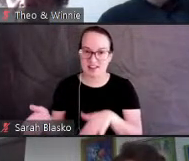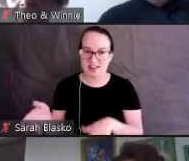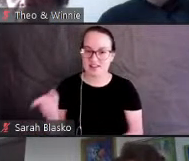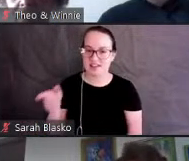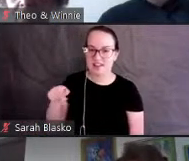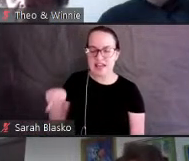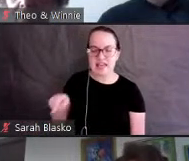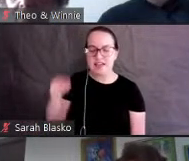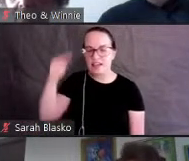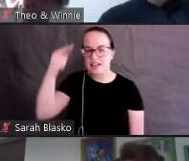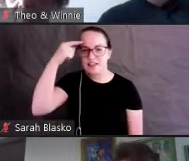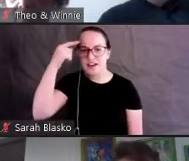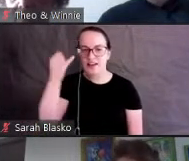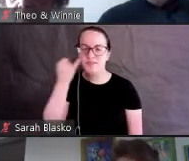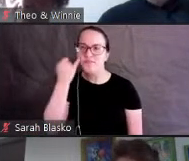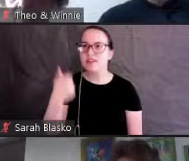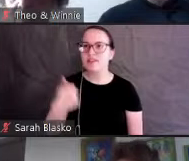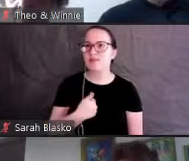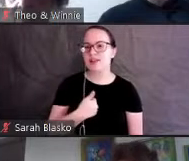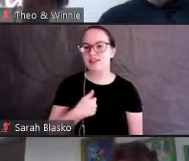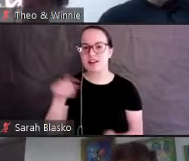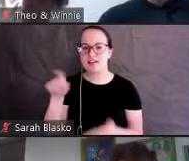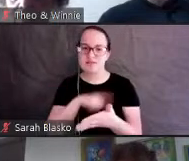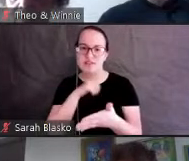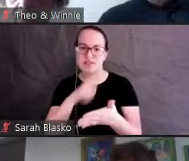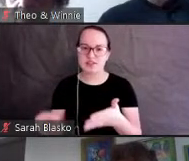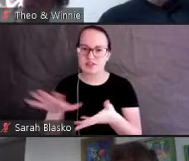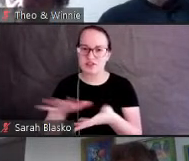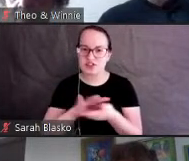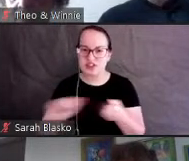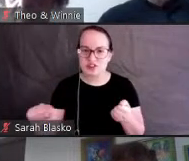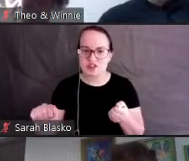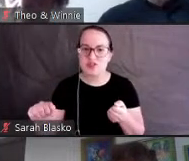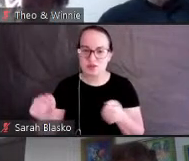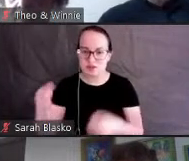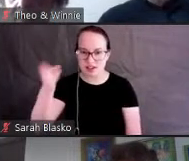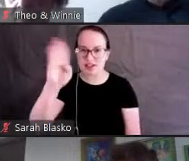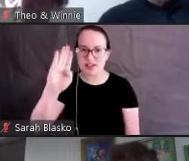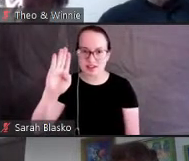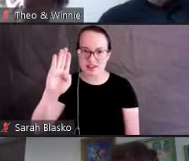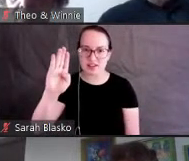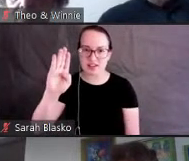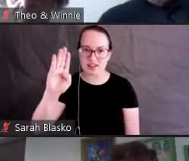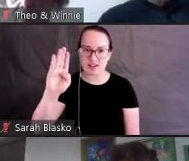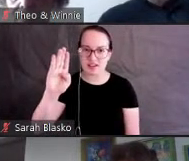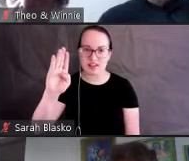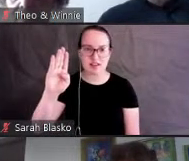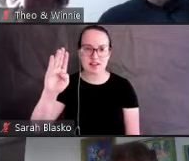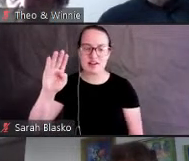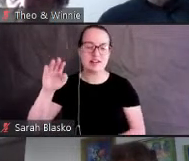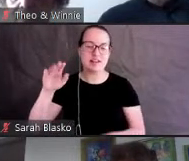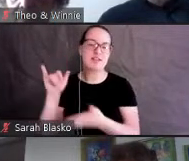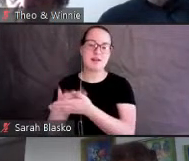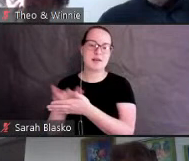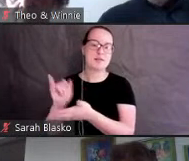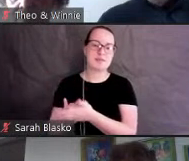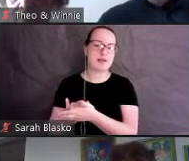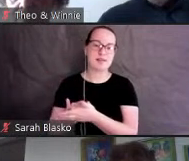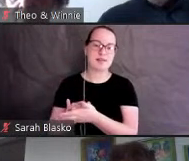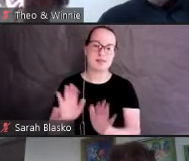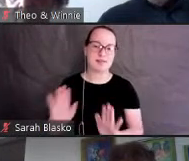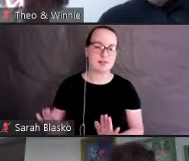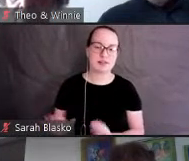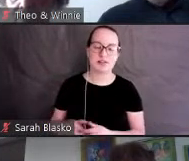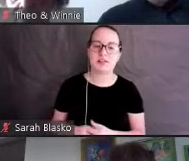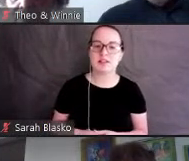God, that settles the dispute, but in doing so could not have foreseen that that was the very